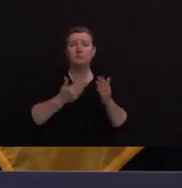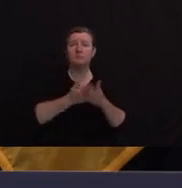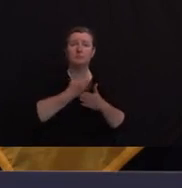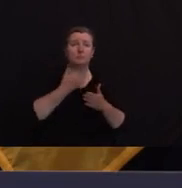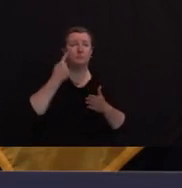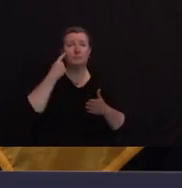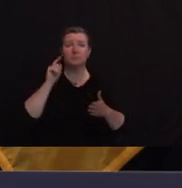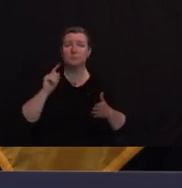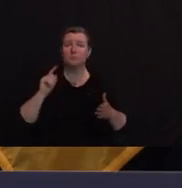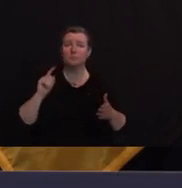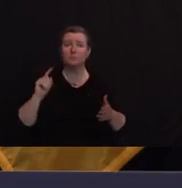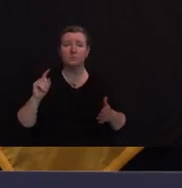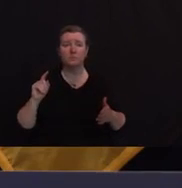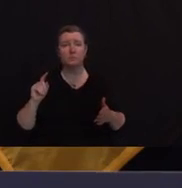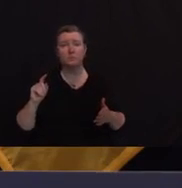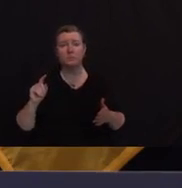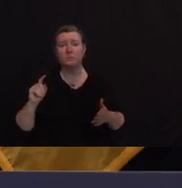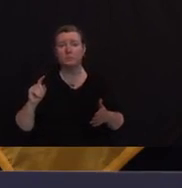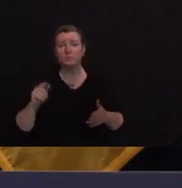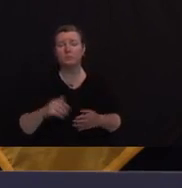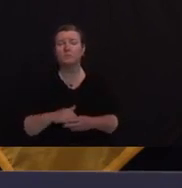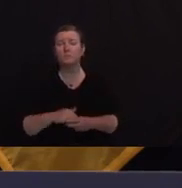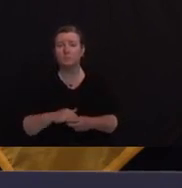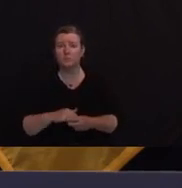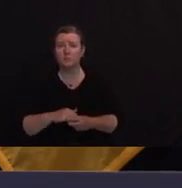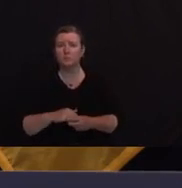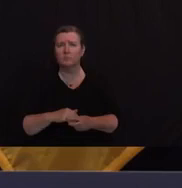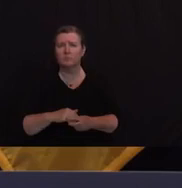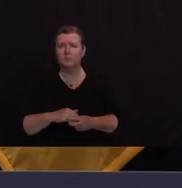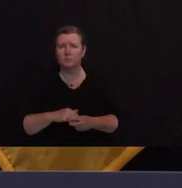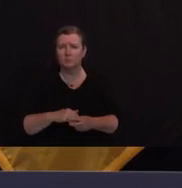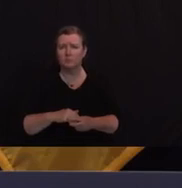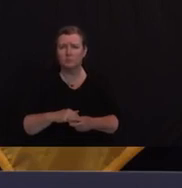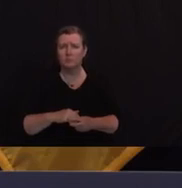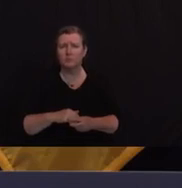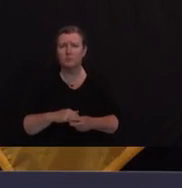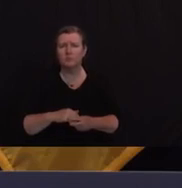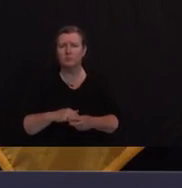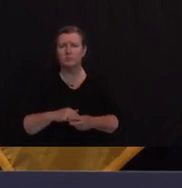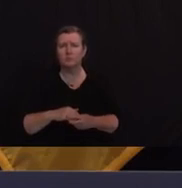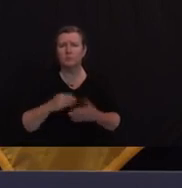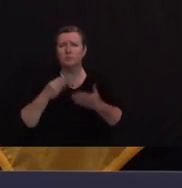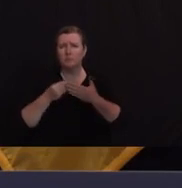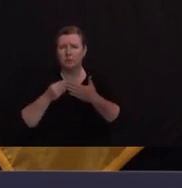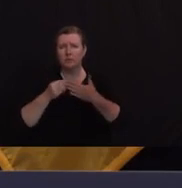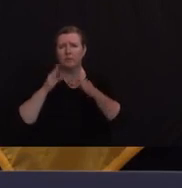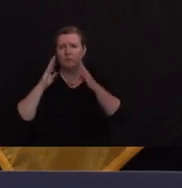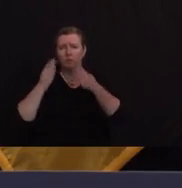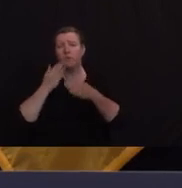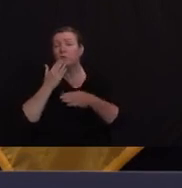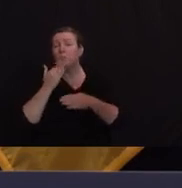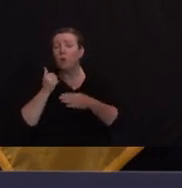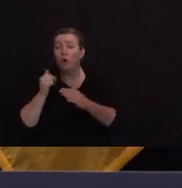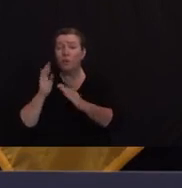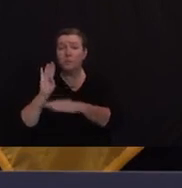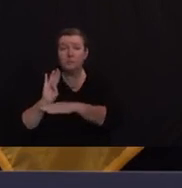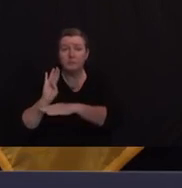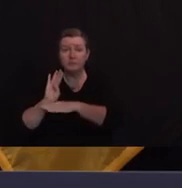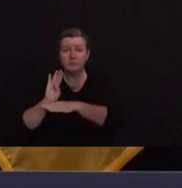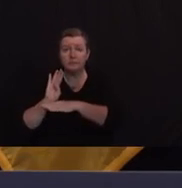money for or any more money towards small businesses, whether it's payroll tax related or not, but that's something that